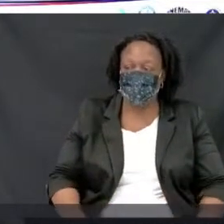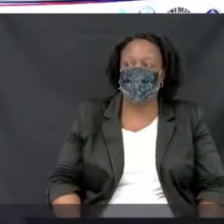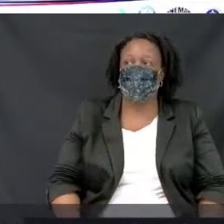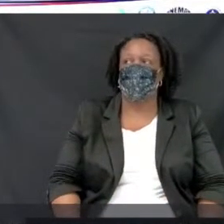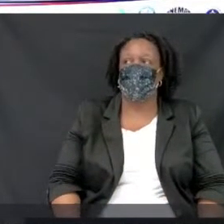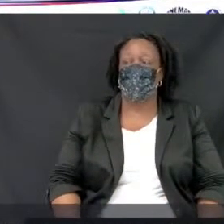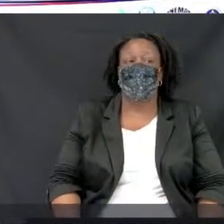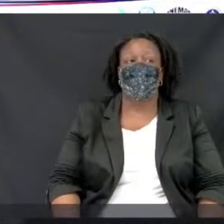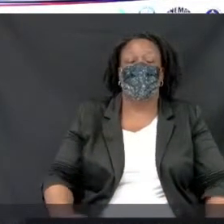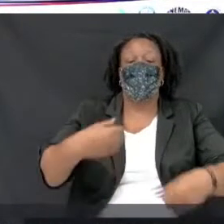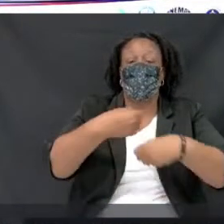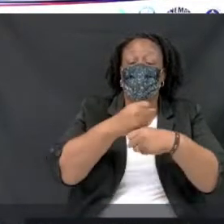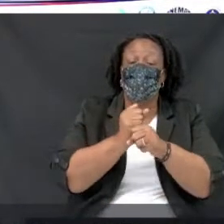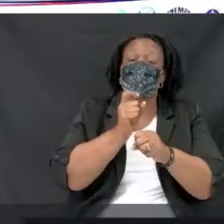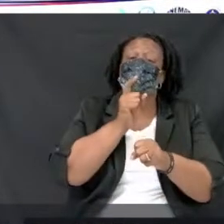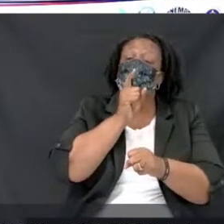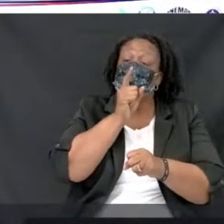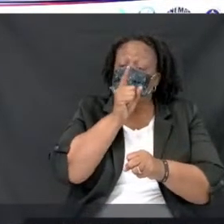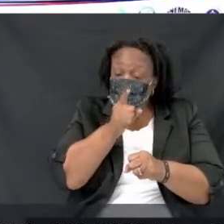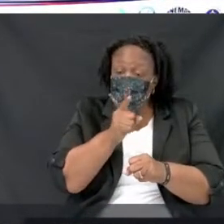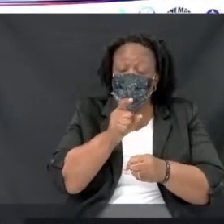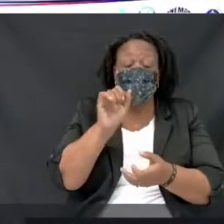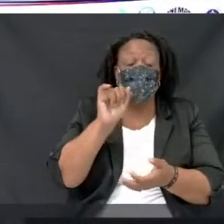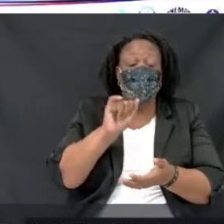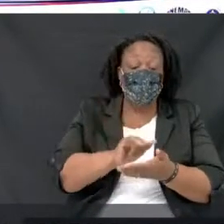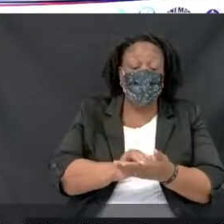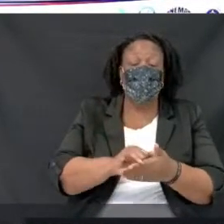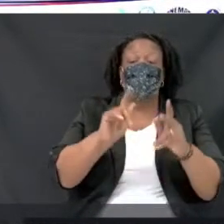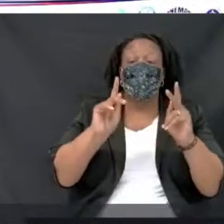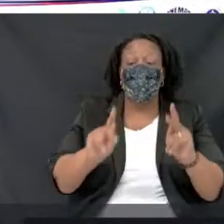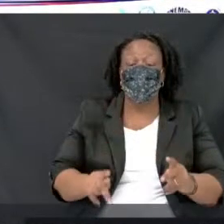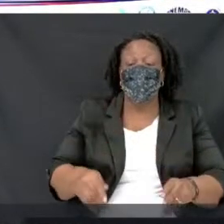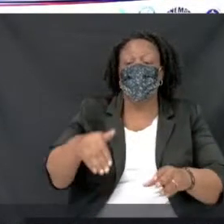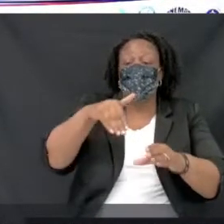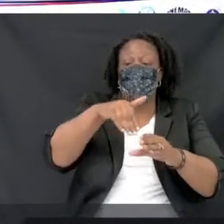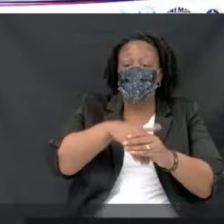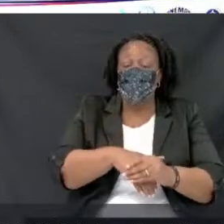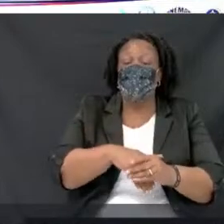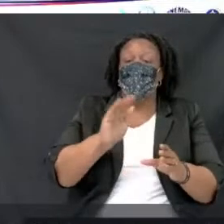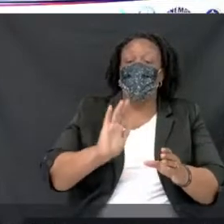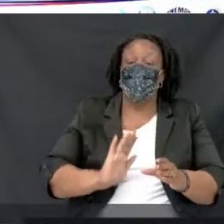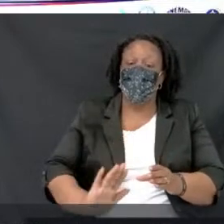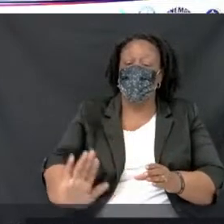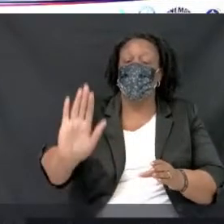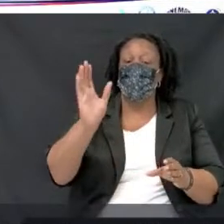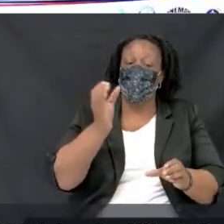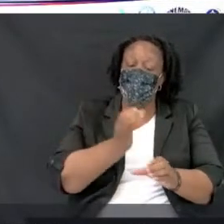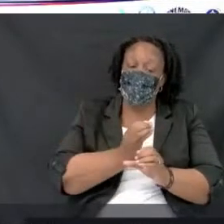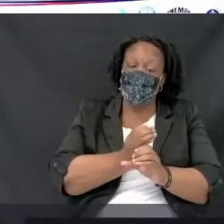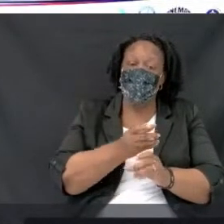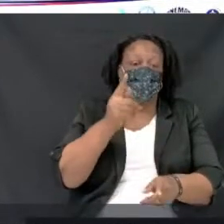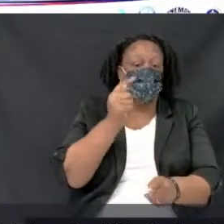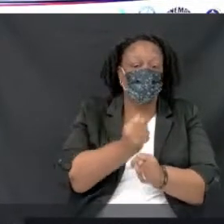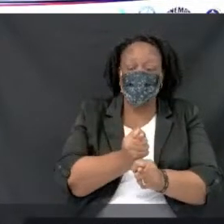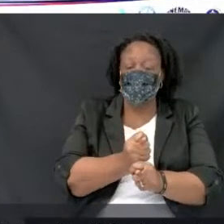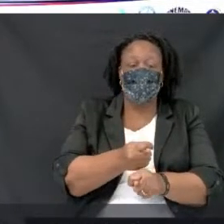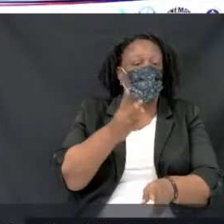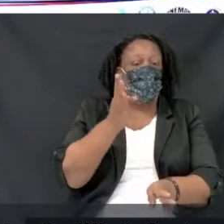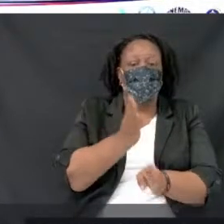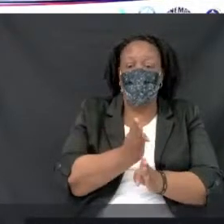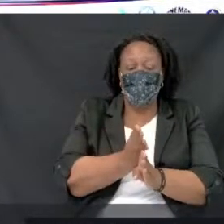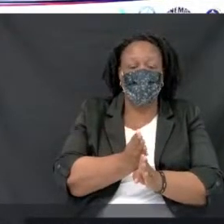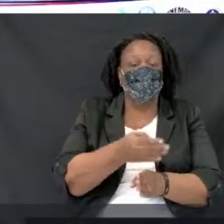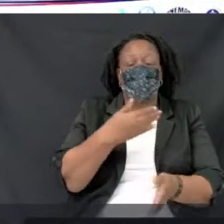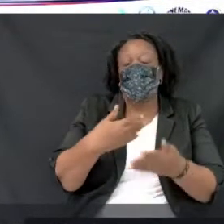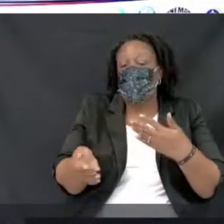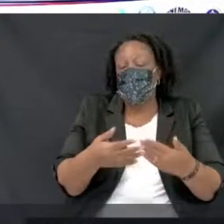to ensure that you keep your guests and your patrons safe within the context of COVID-19 by adhering to